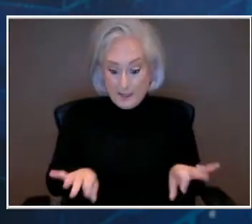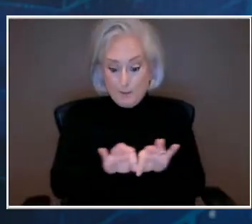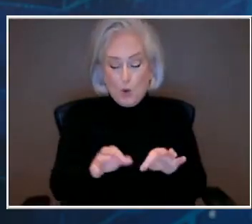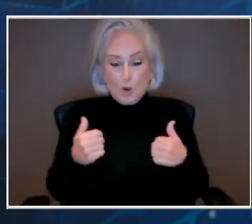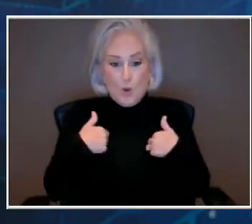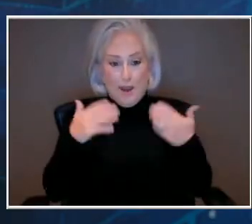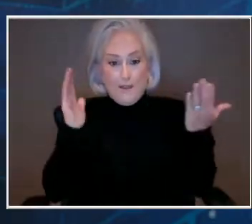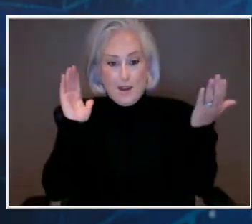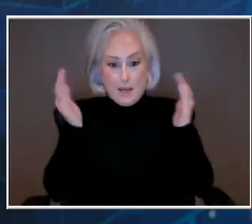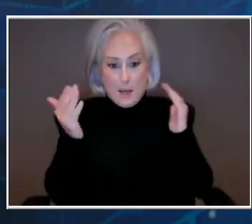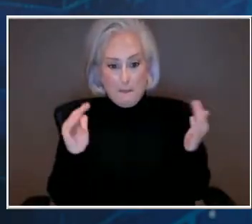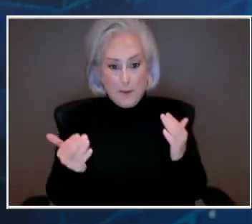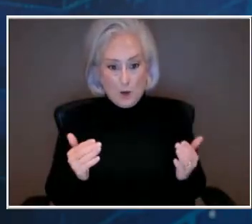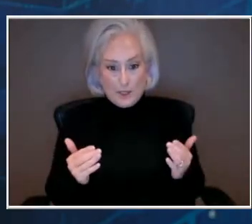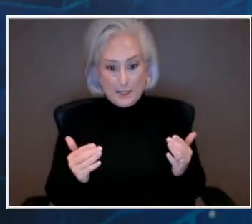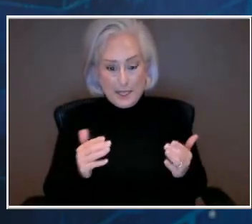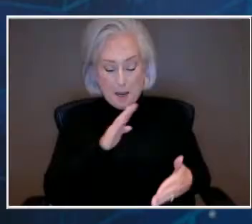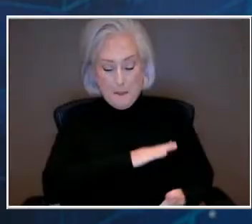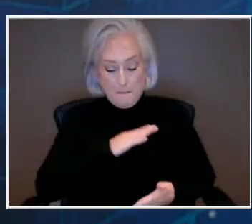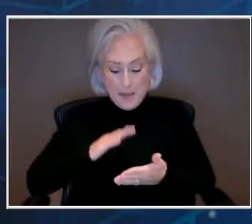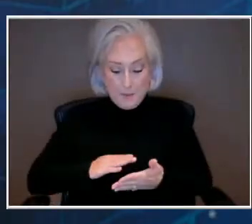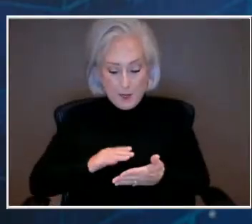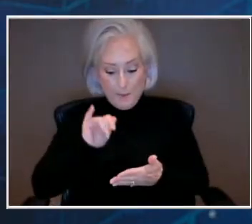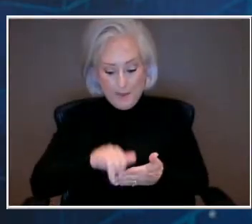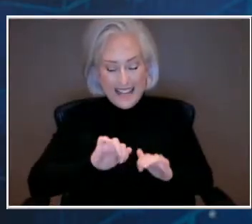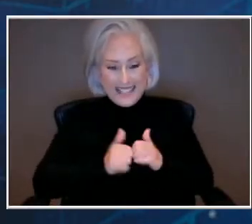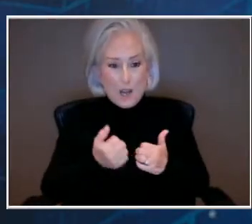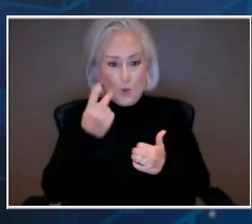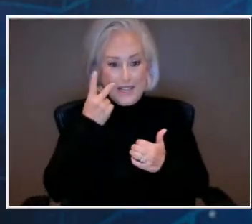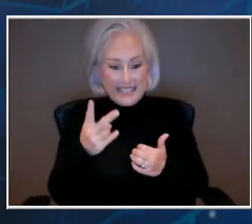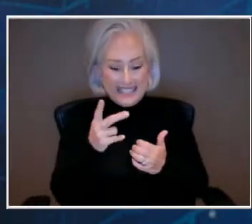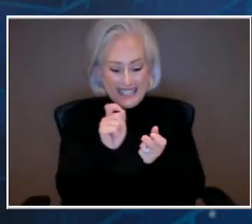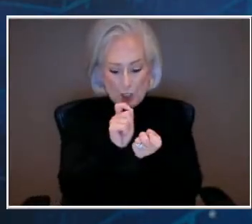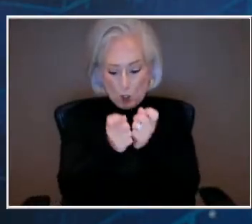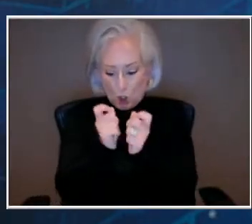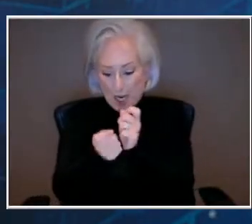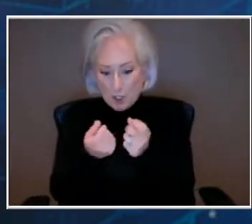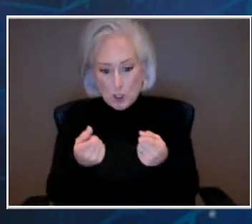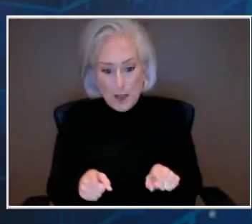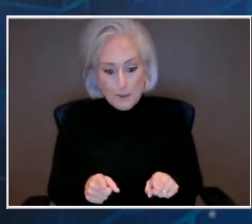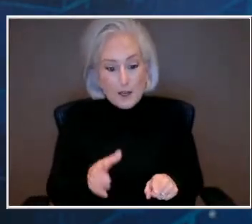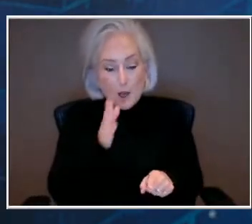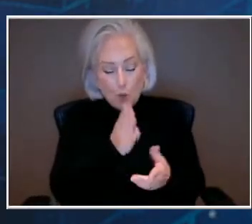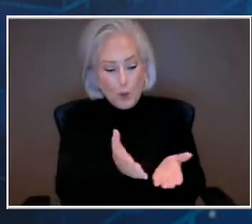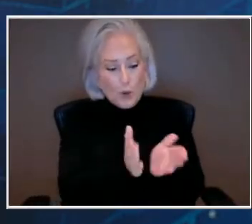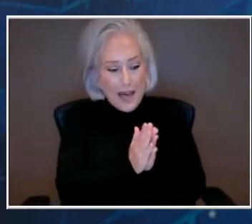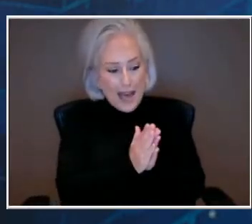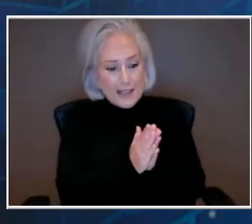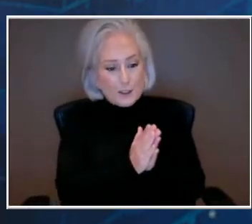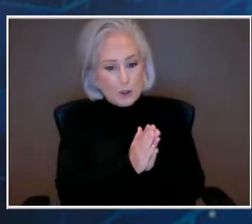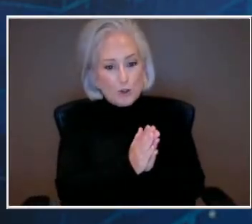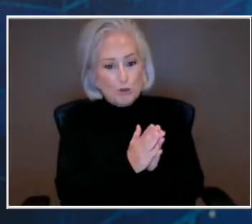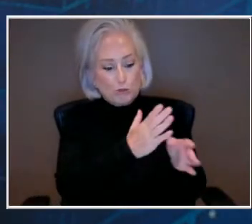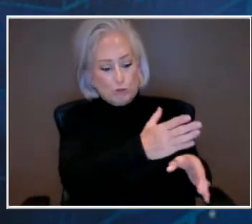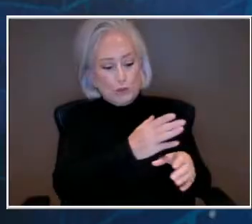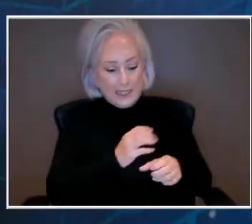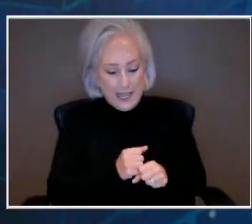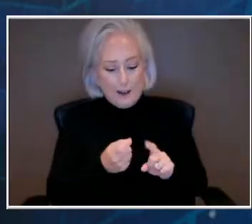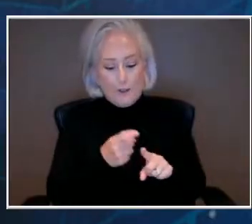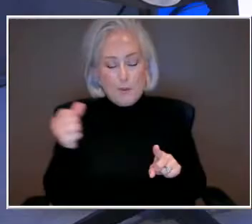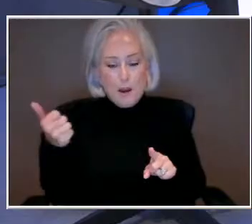results and look for the smallest changes. So we will ask for the mammograms from the outside facility when we interpret any